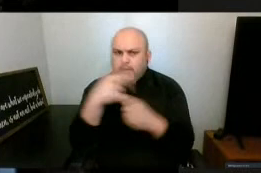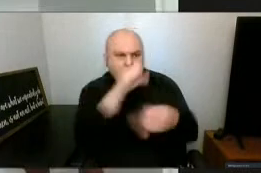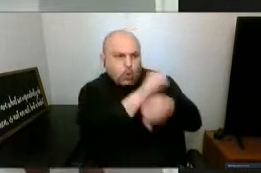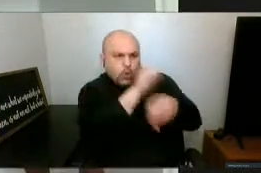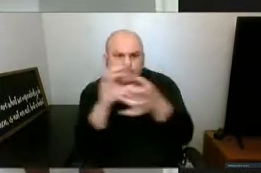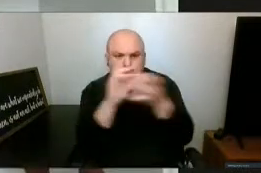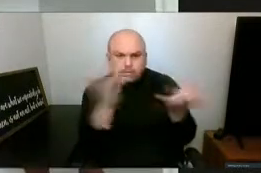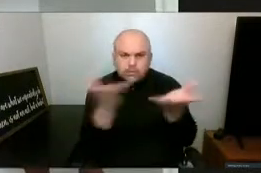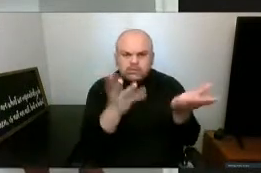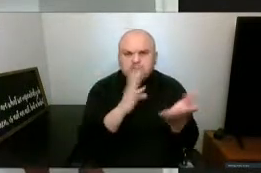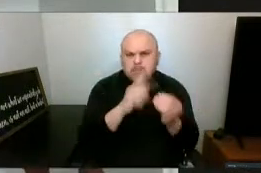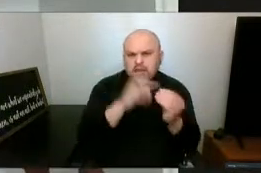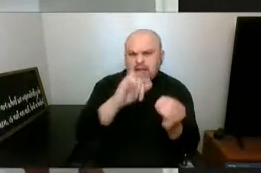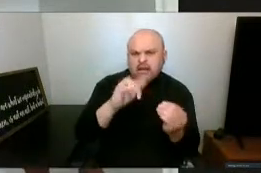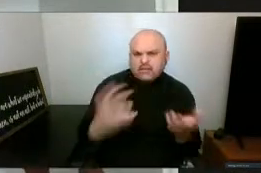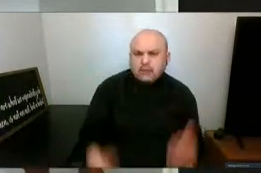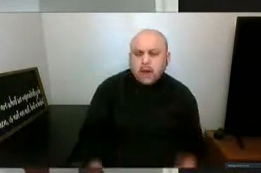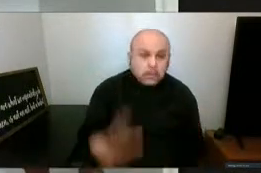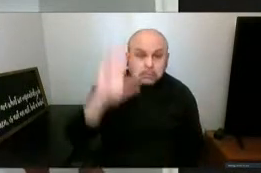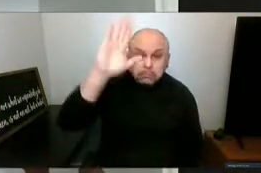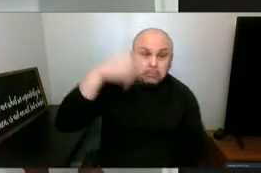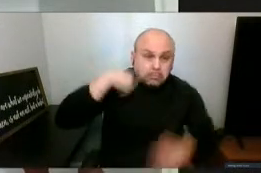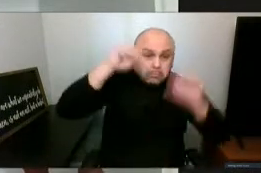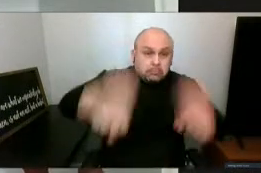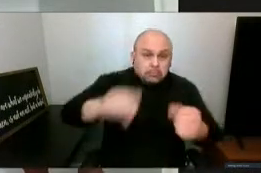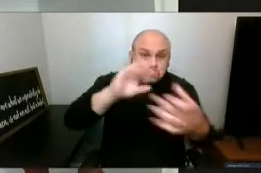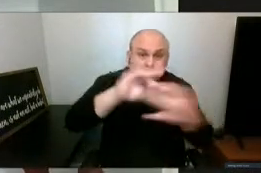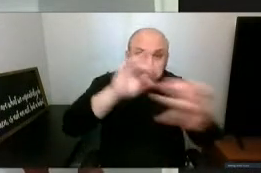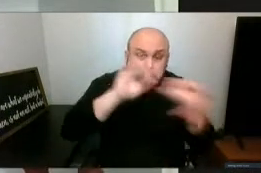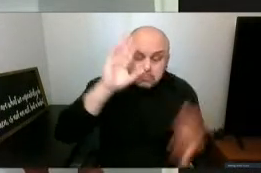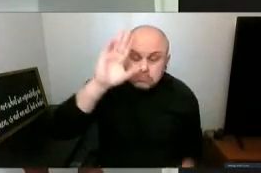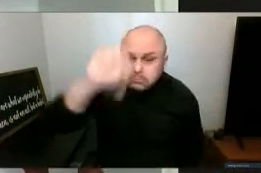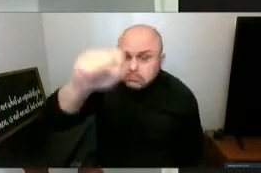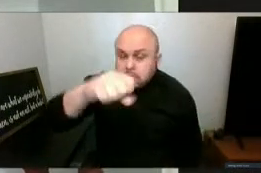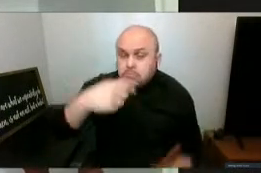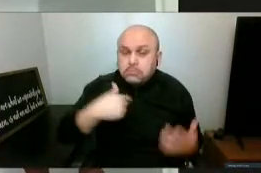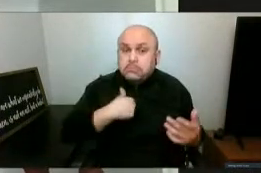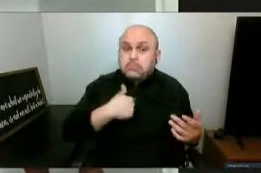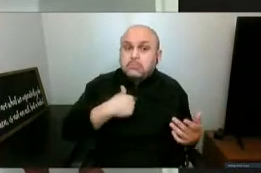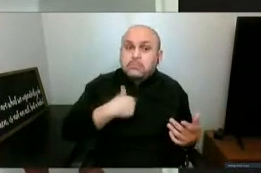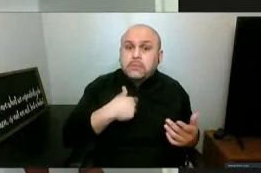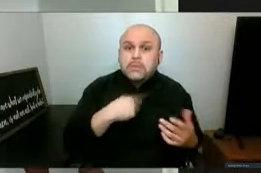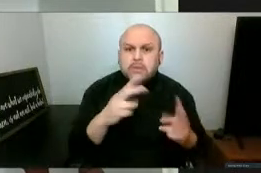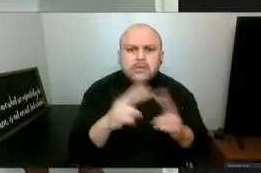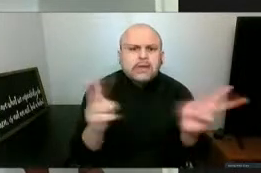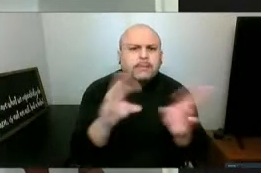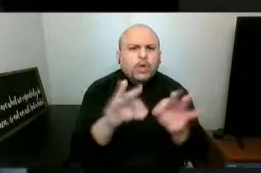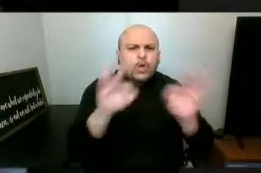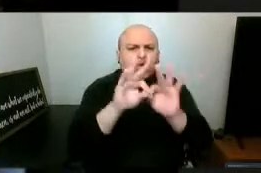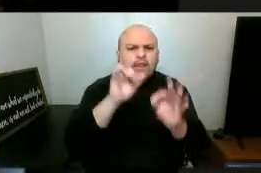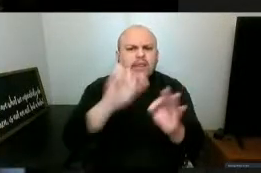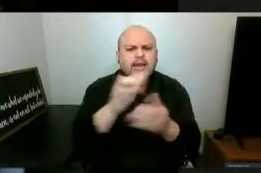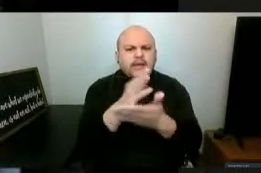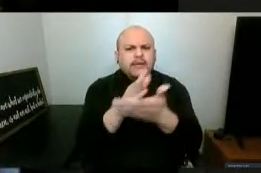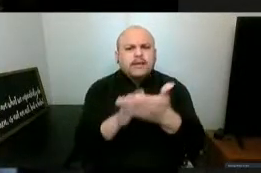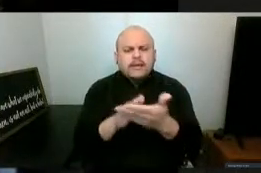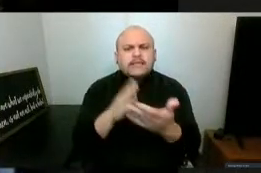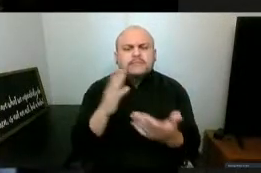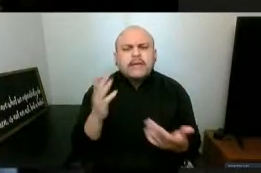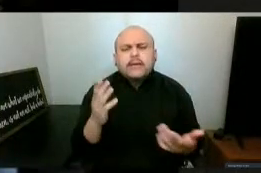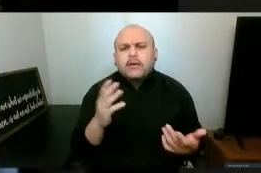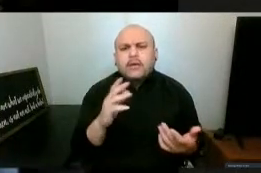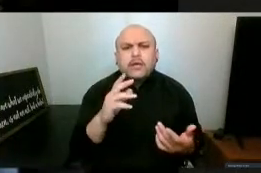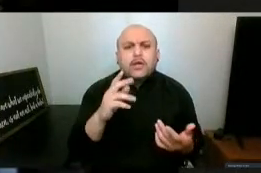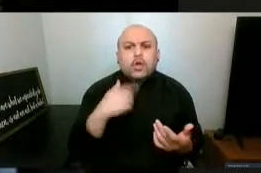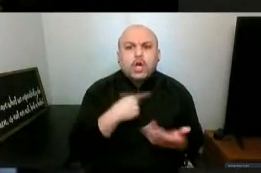I can start. It's a very important aspect of our treatments for people